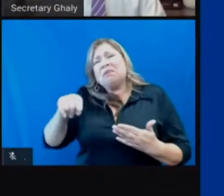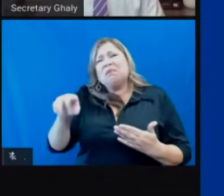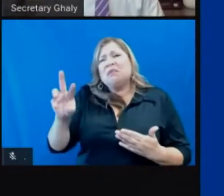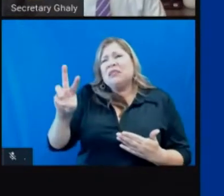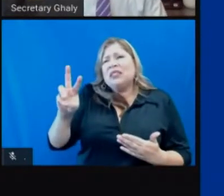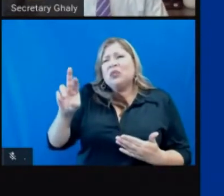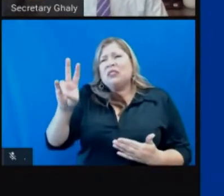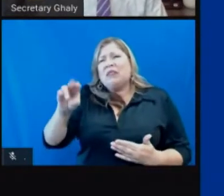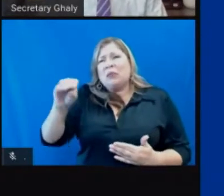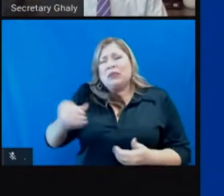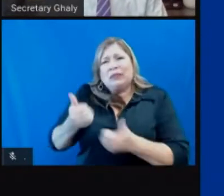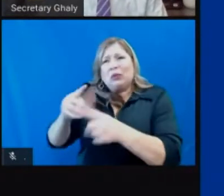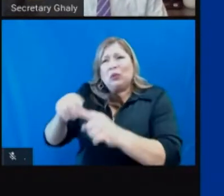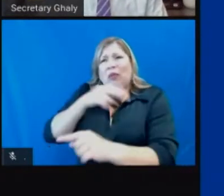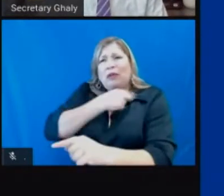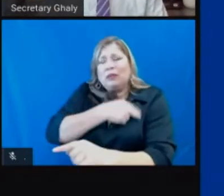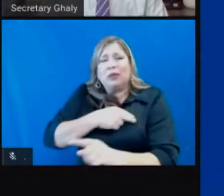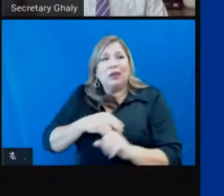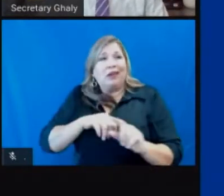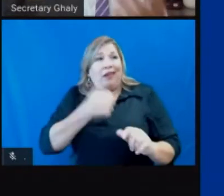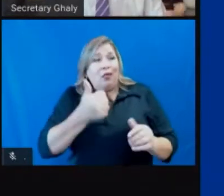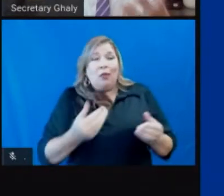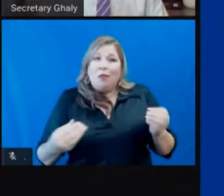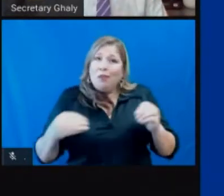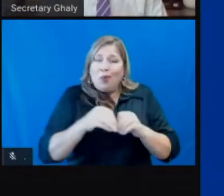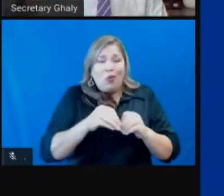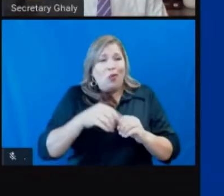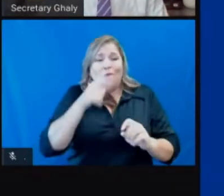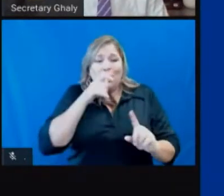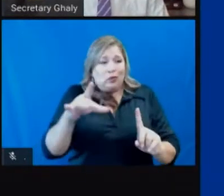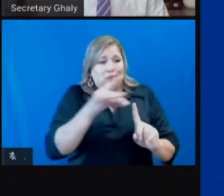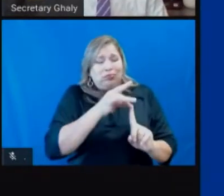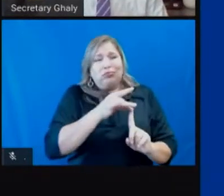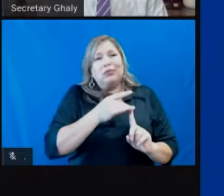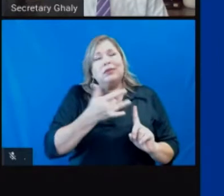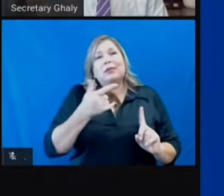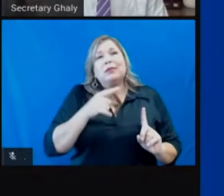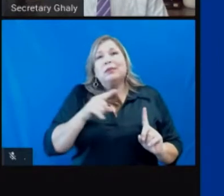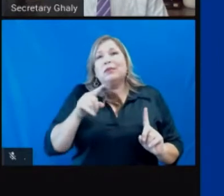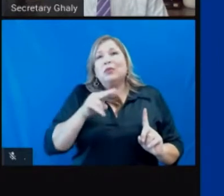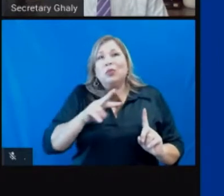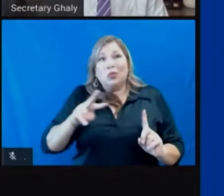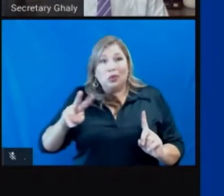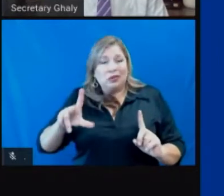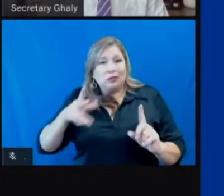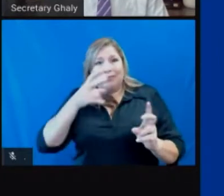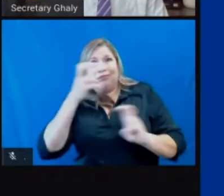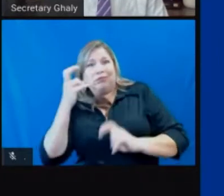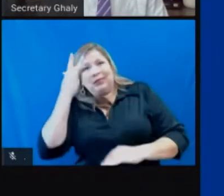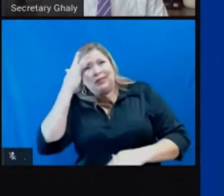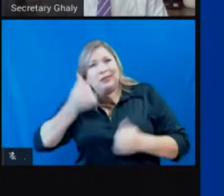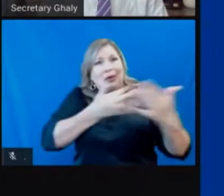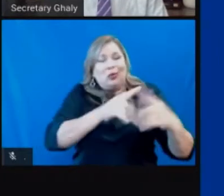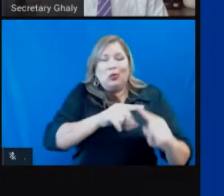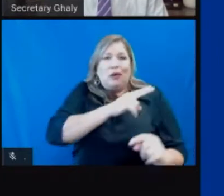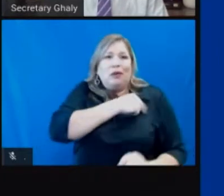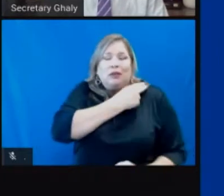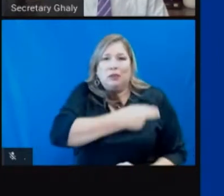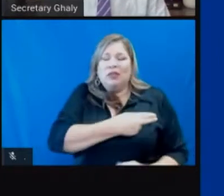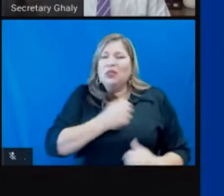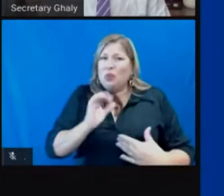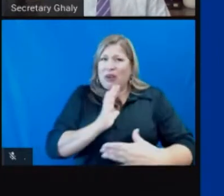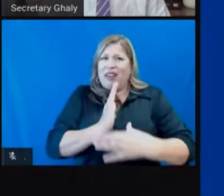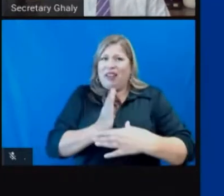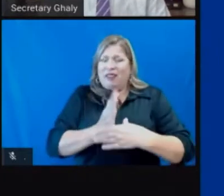other parts it's closer to 15 to 20%. On average, 12% of our cases will be hospitalized in 2 to